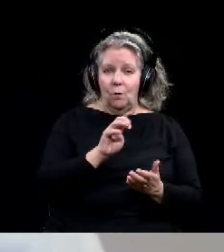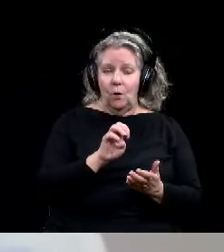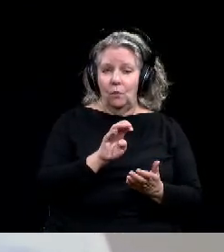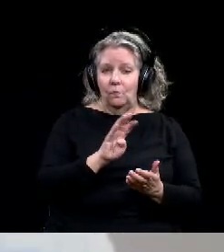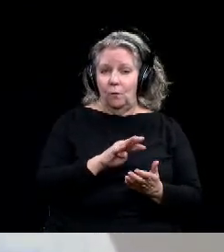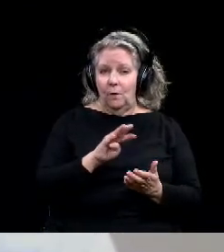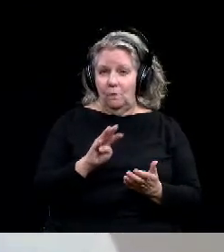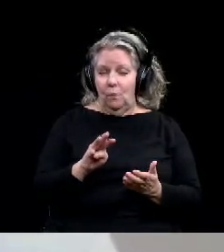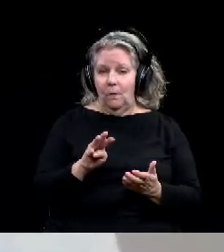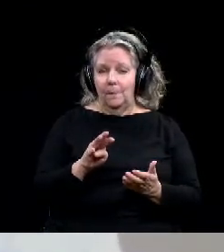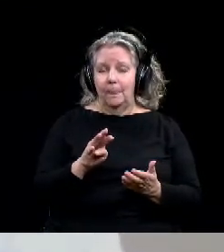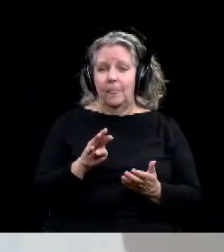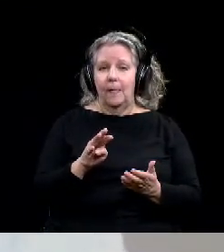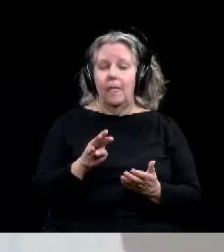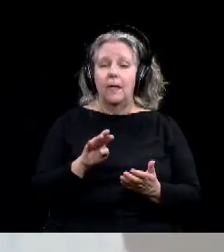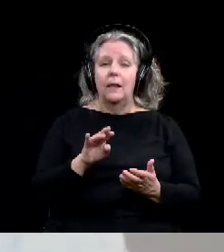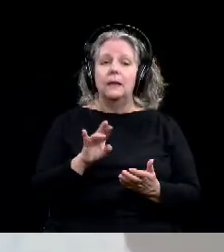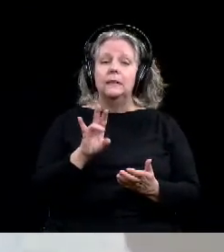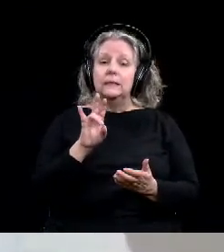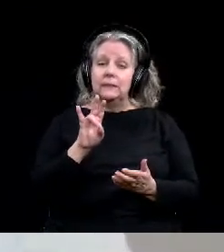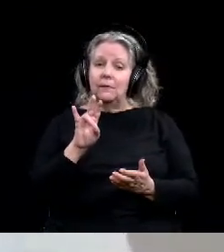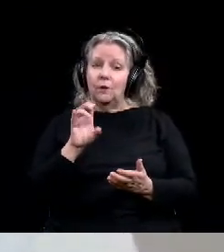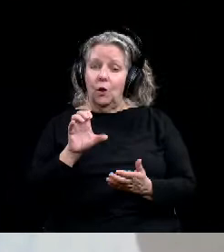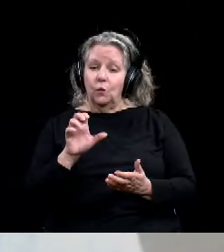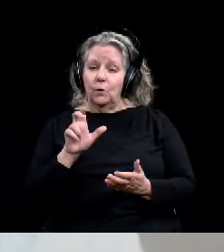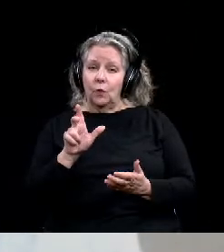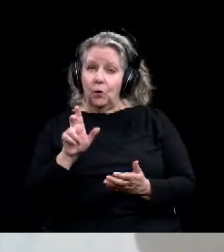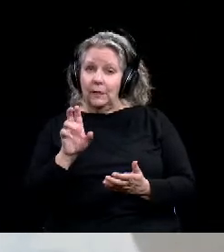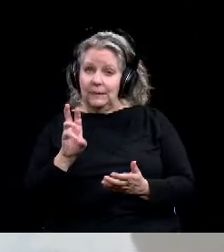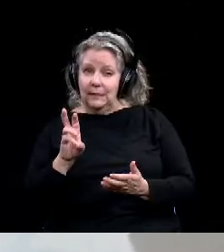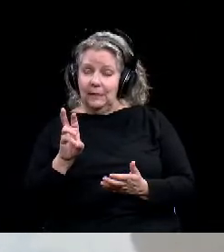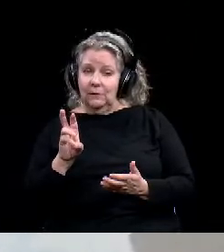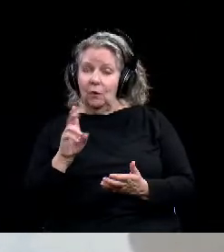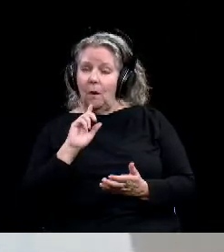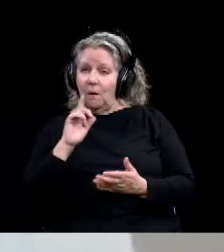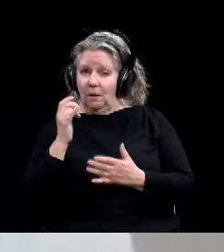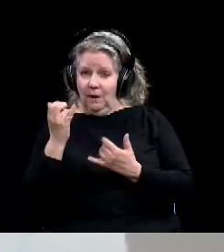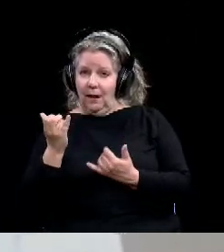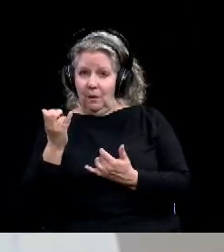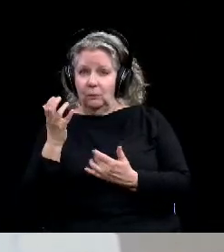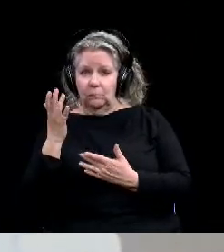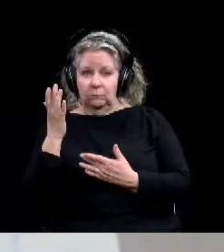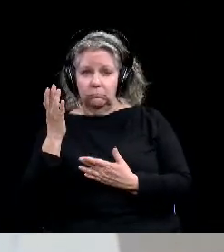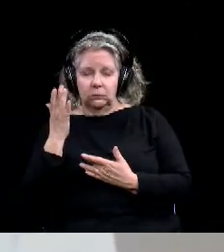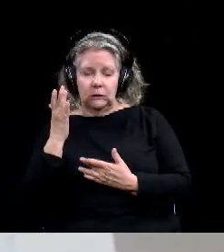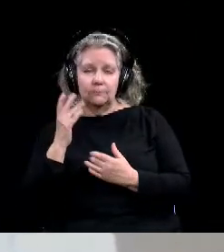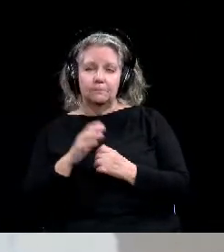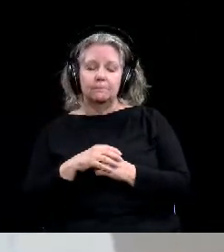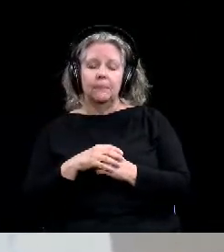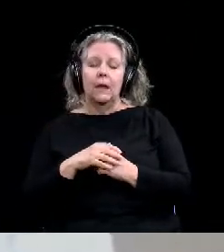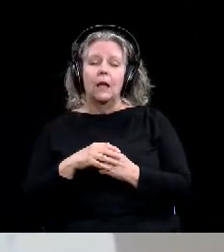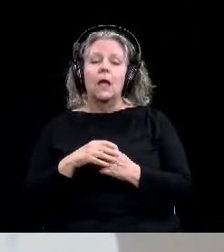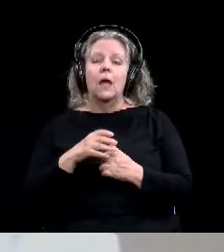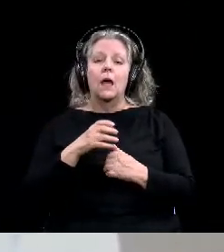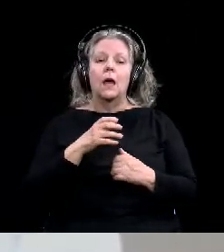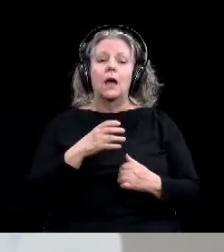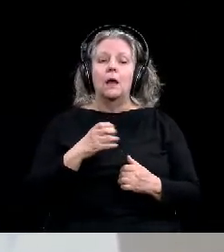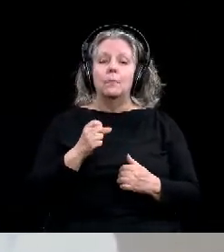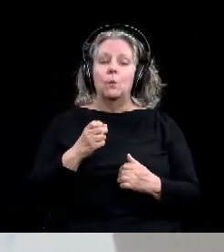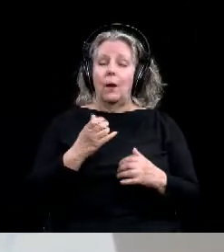736 of those cases are currently active. As of this afternoon, the Public Health District has received notification